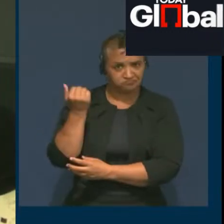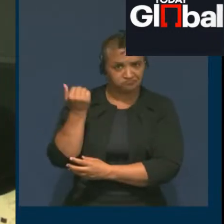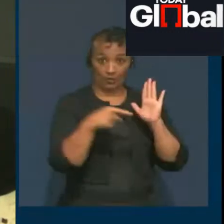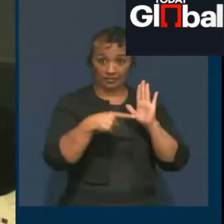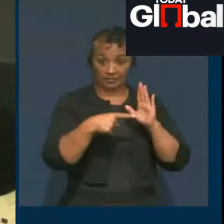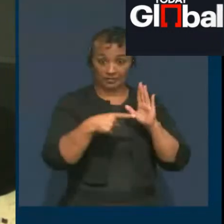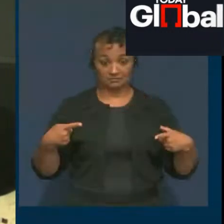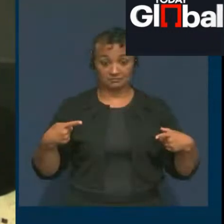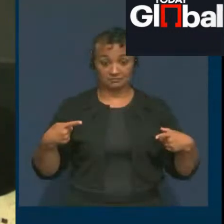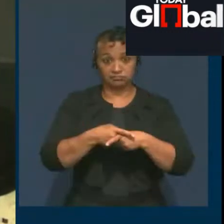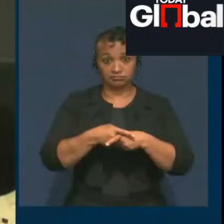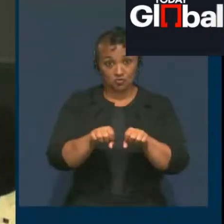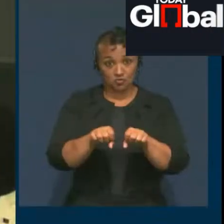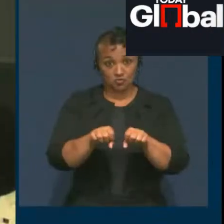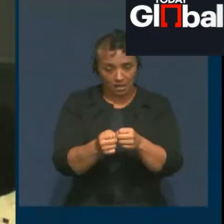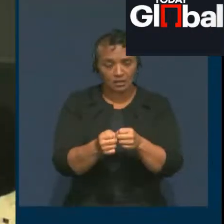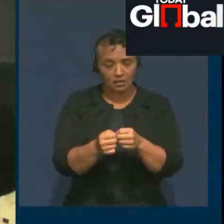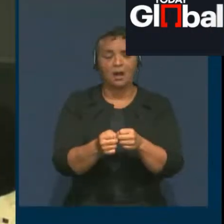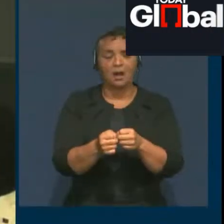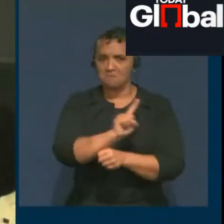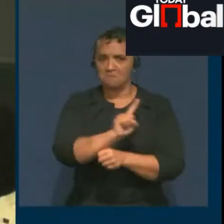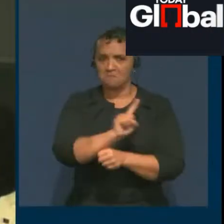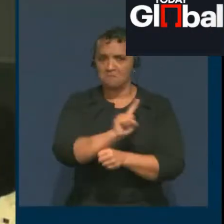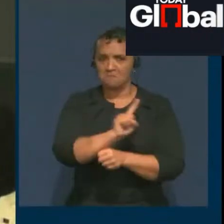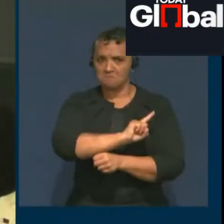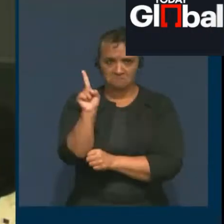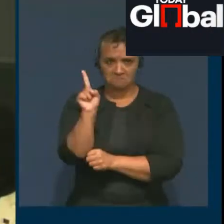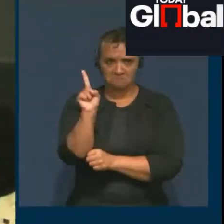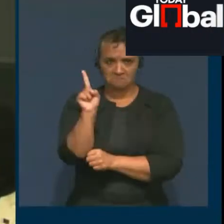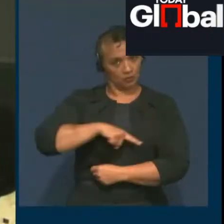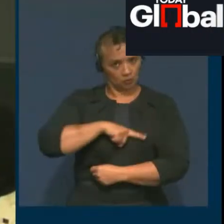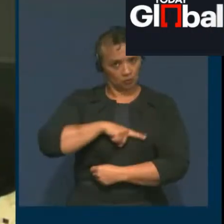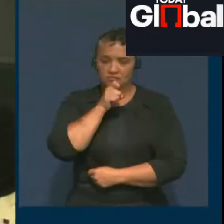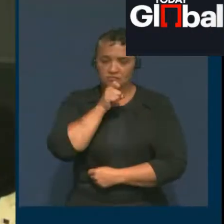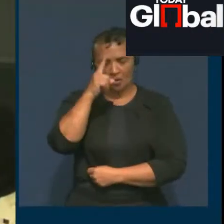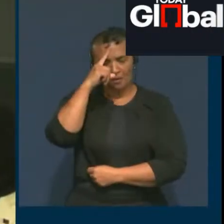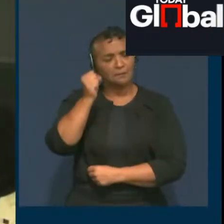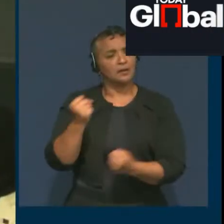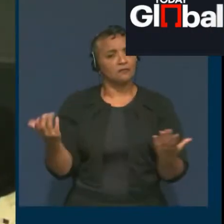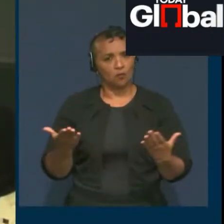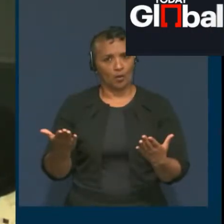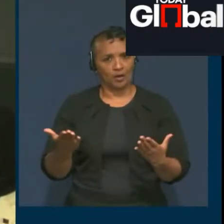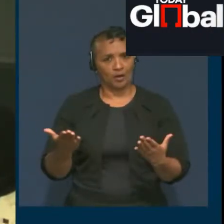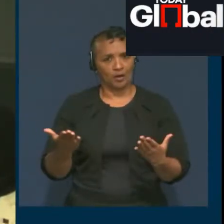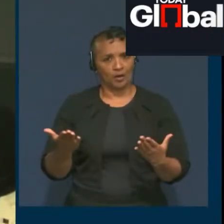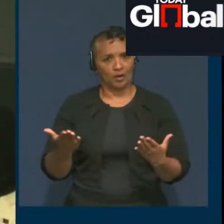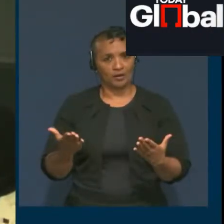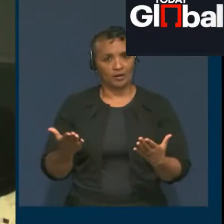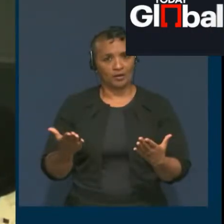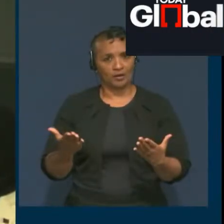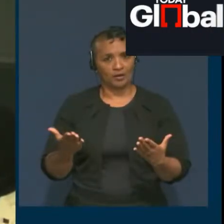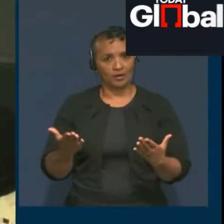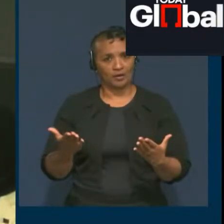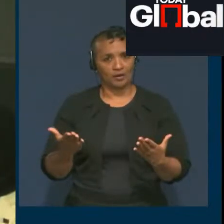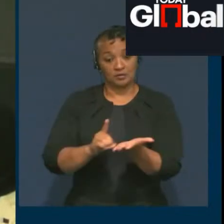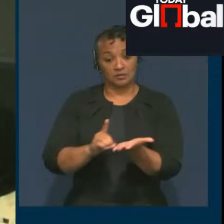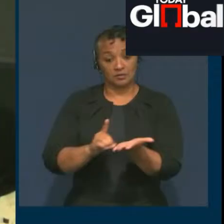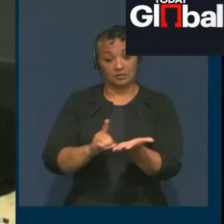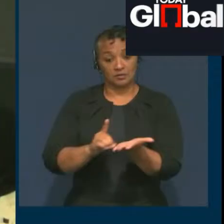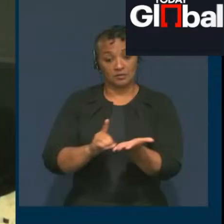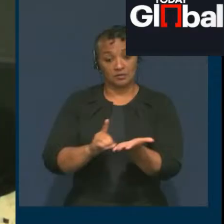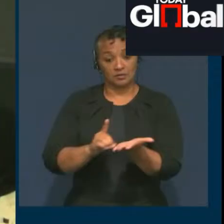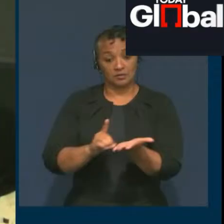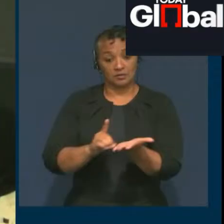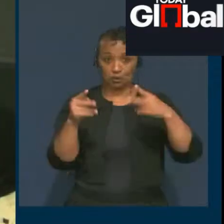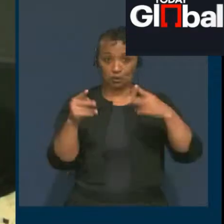we would like to reaffirm today that we believe that non-discrimination and equality are the two principles upon which